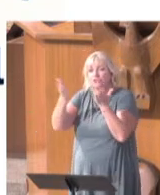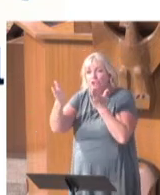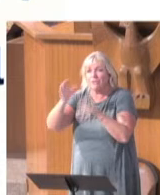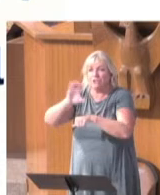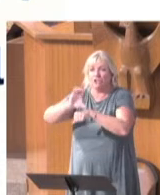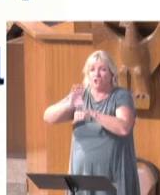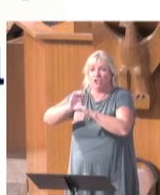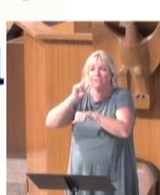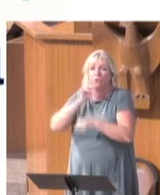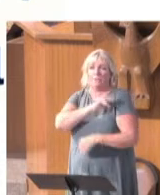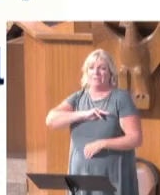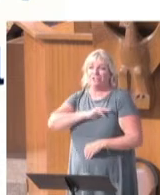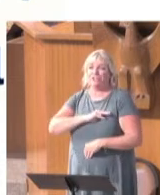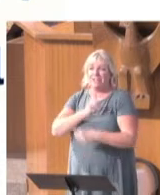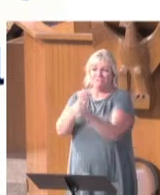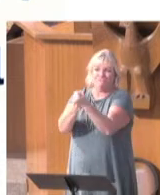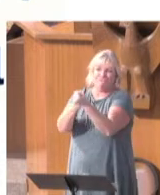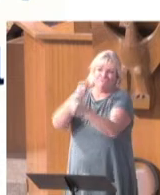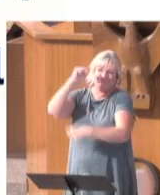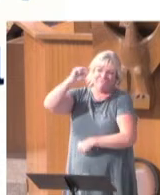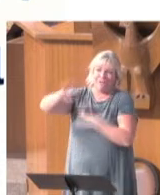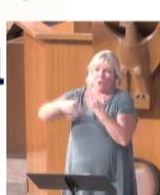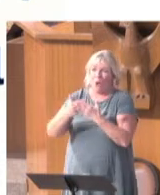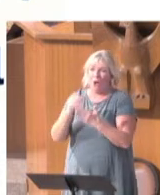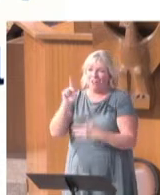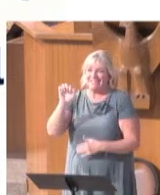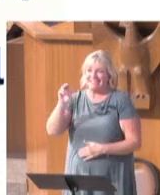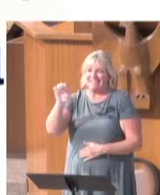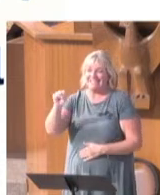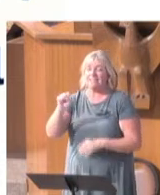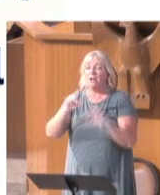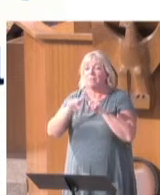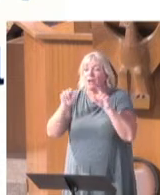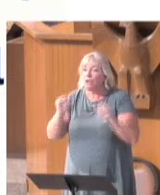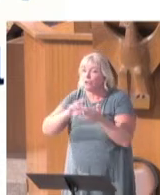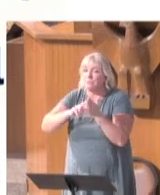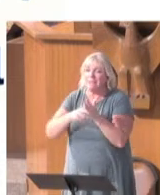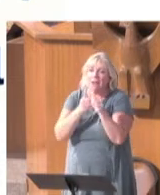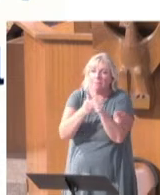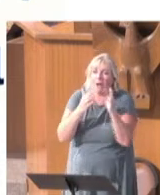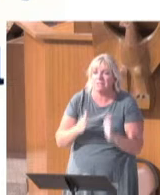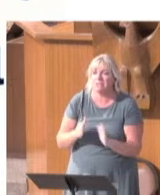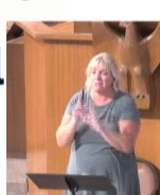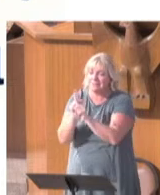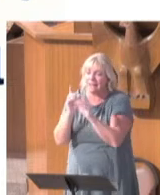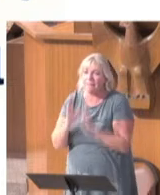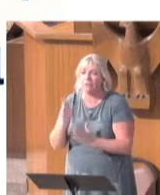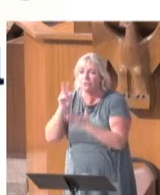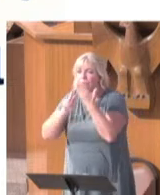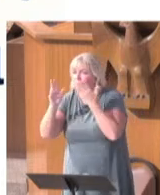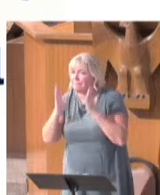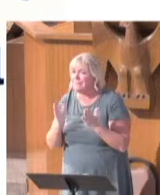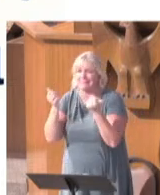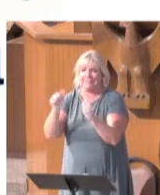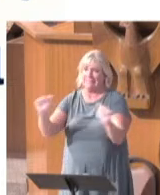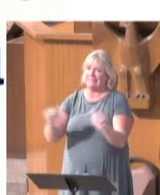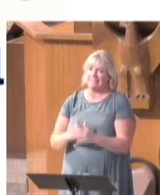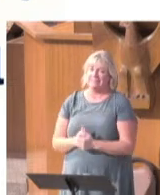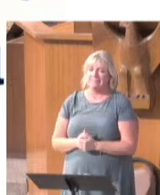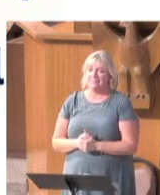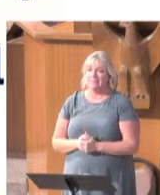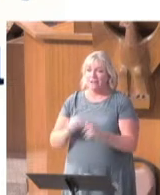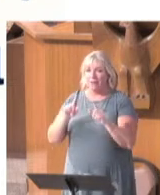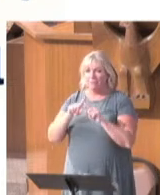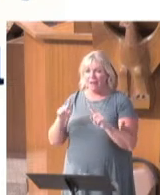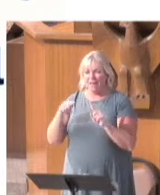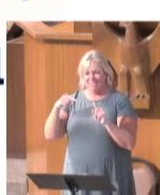all of our deacons today. But this could also refer to apostles, disciples, and prophets. And yet in